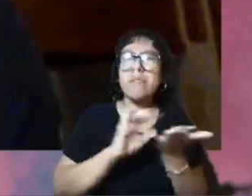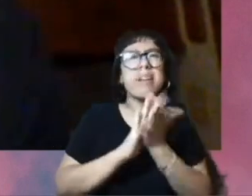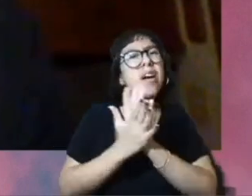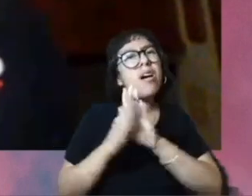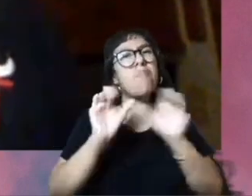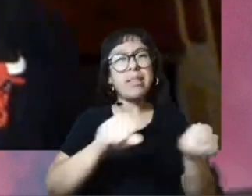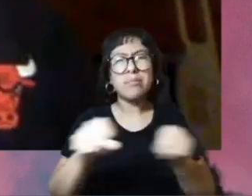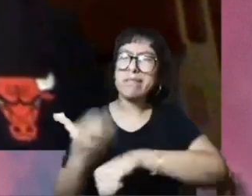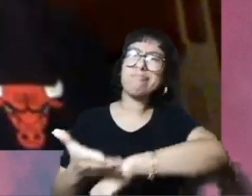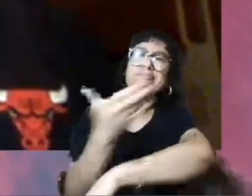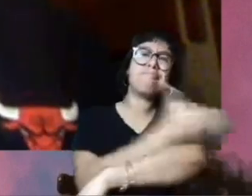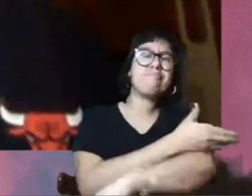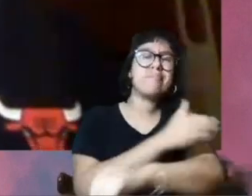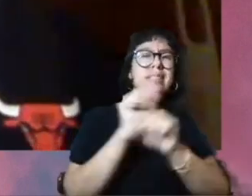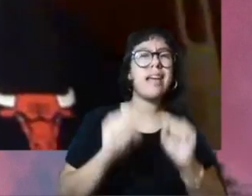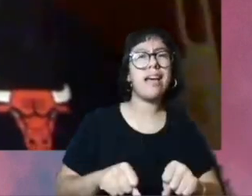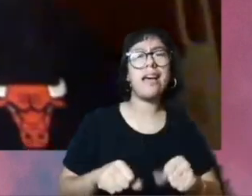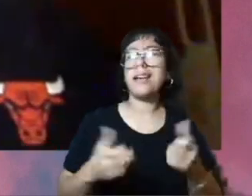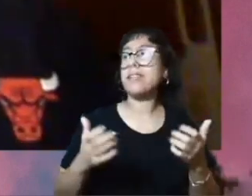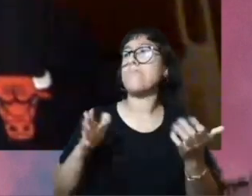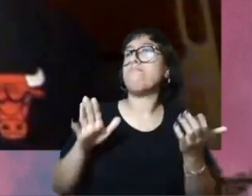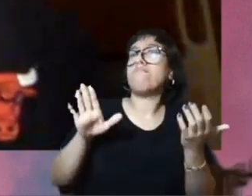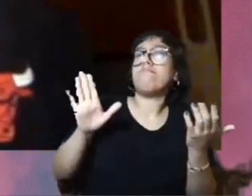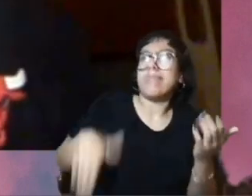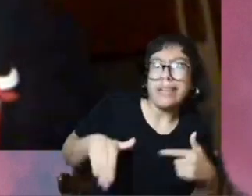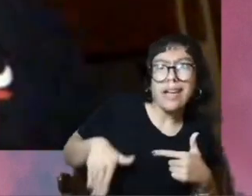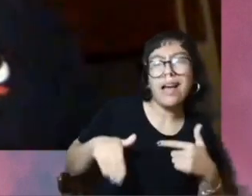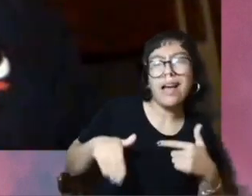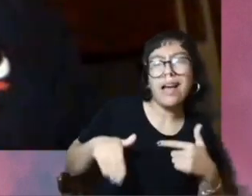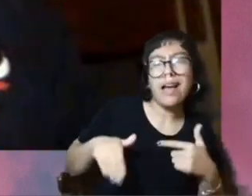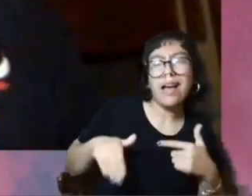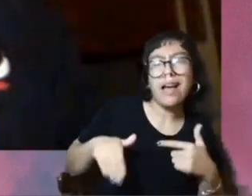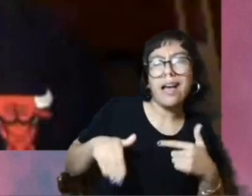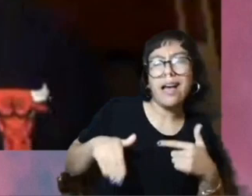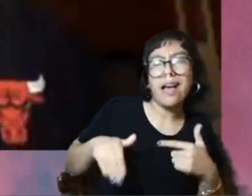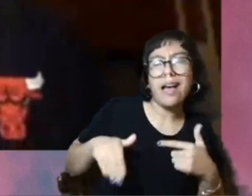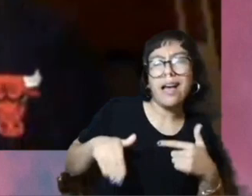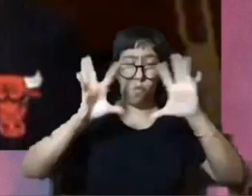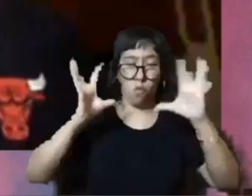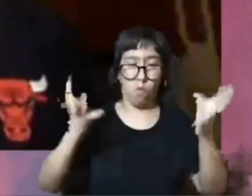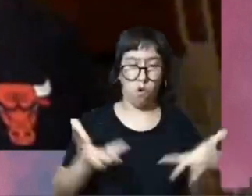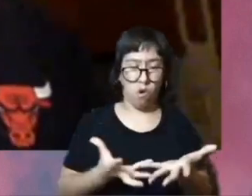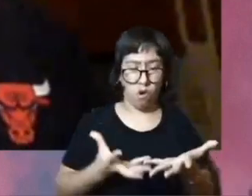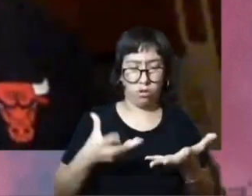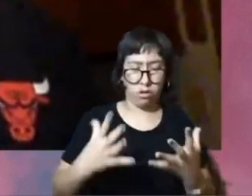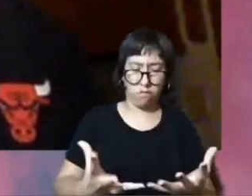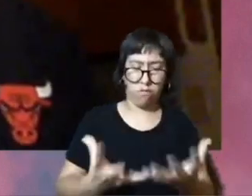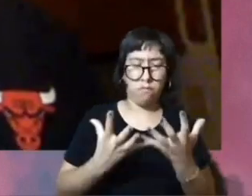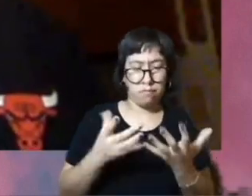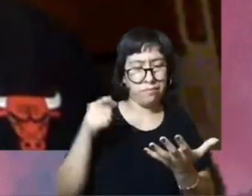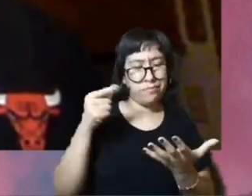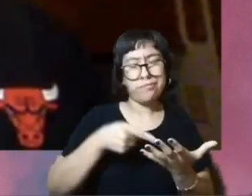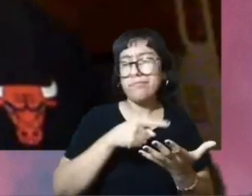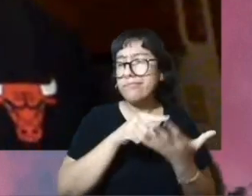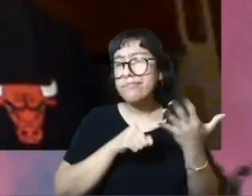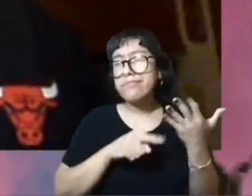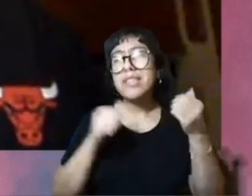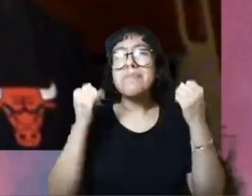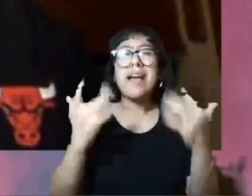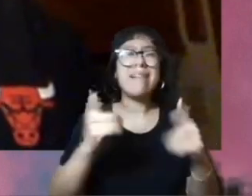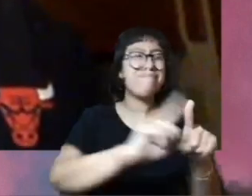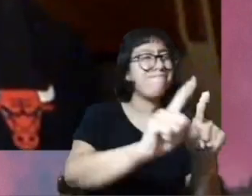improve. Ain't yet no word for a world where there are as many genders